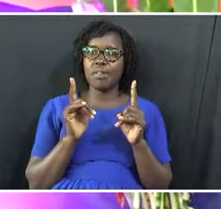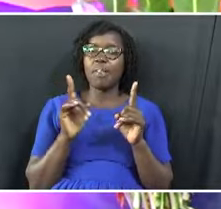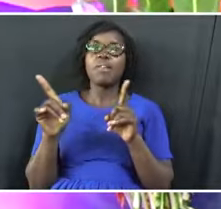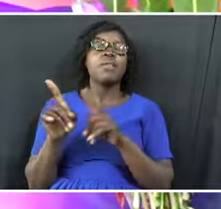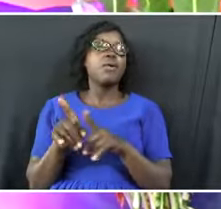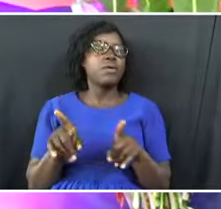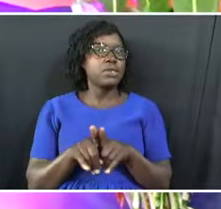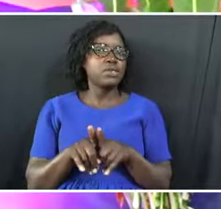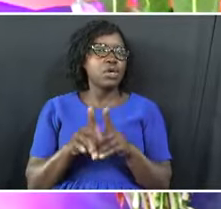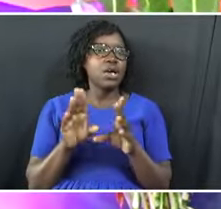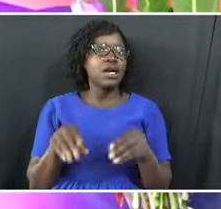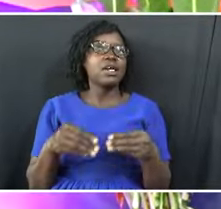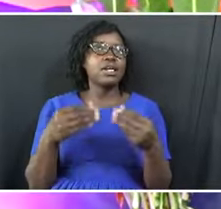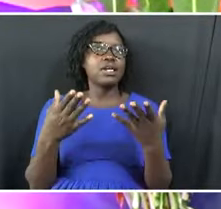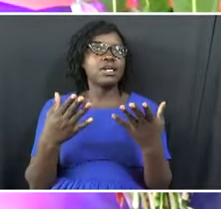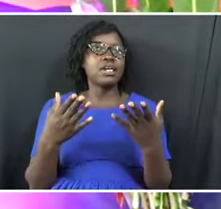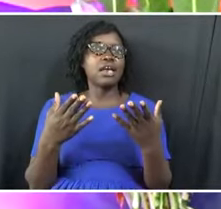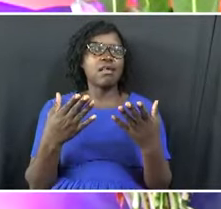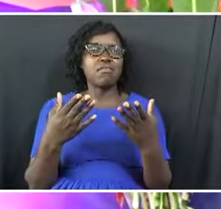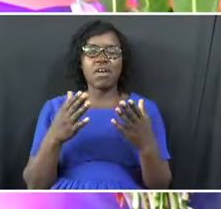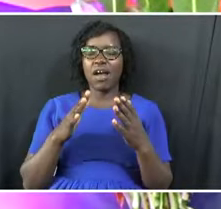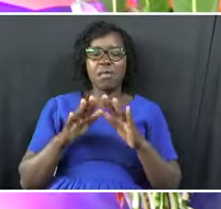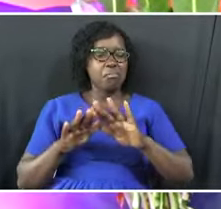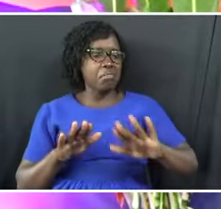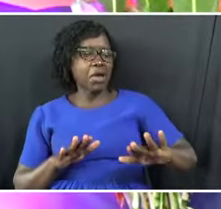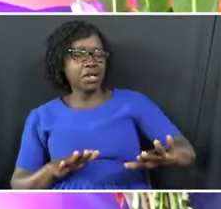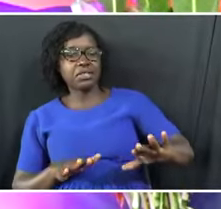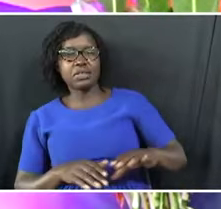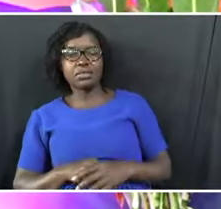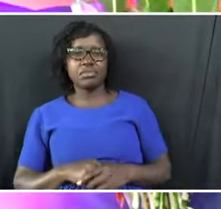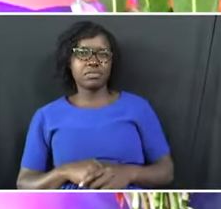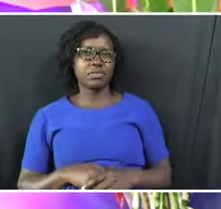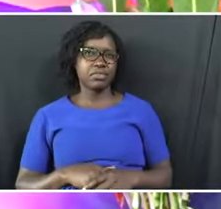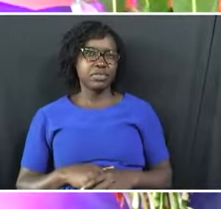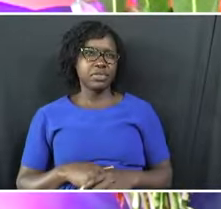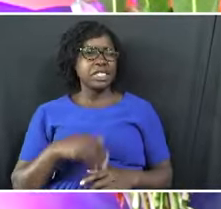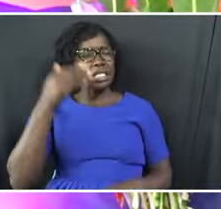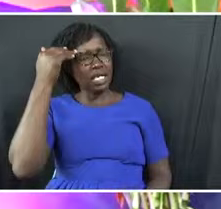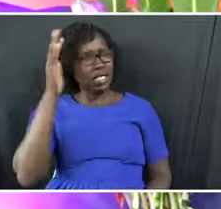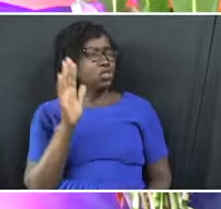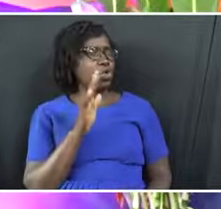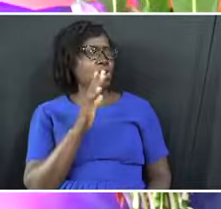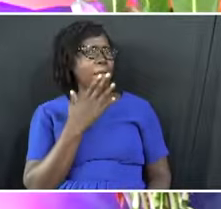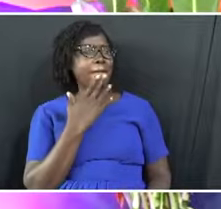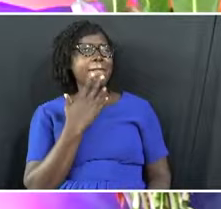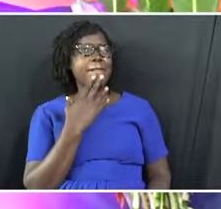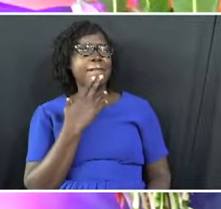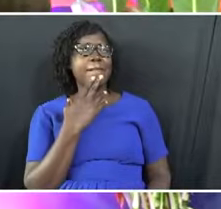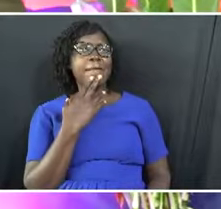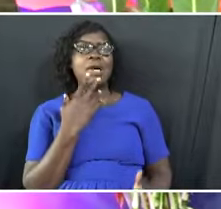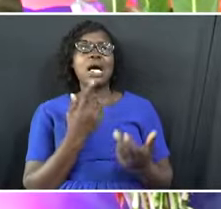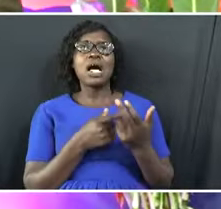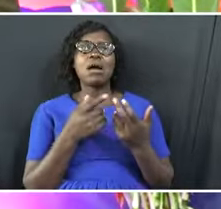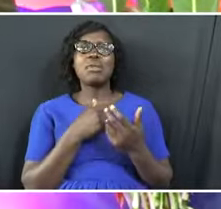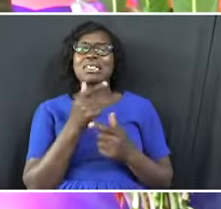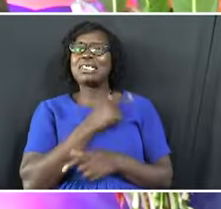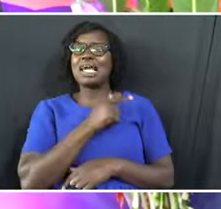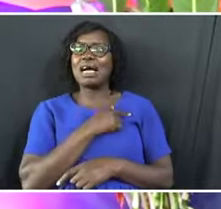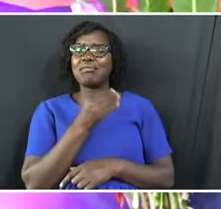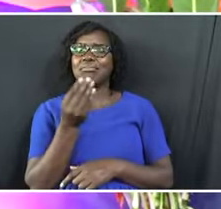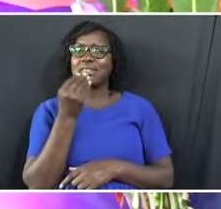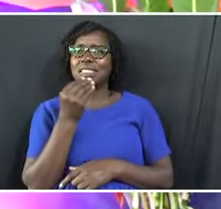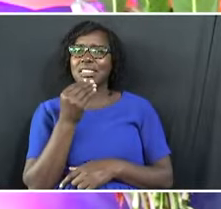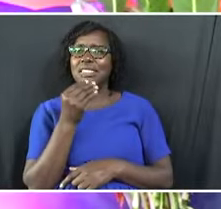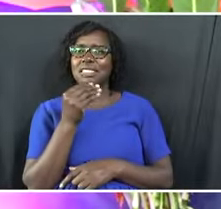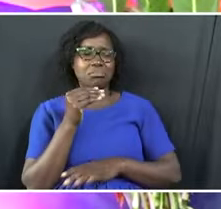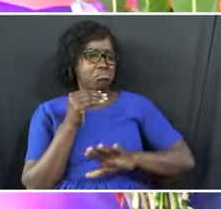well gave a leftover. I don't know how many of us love leftovers.